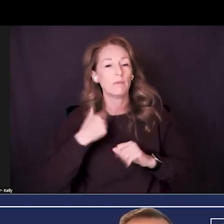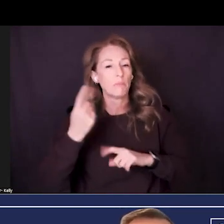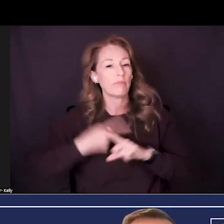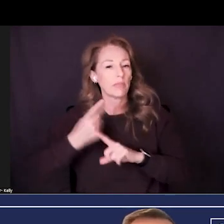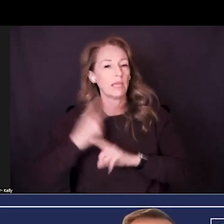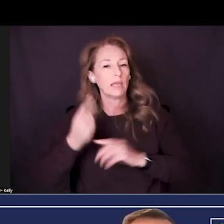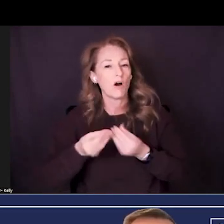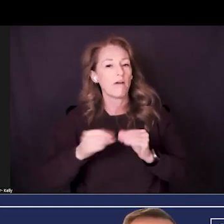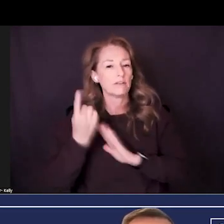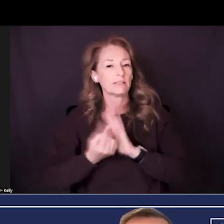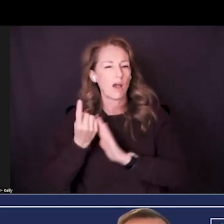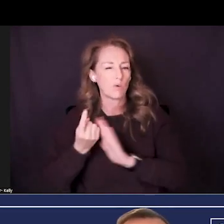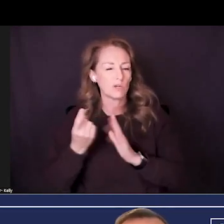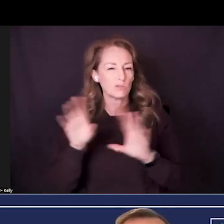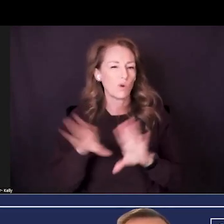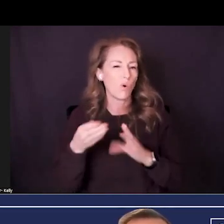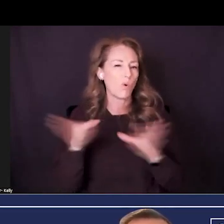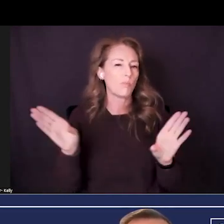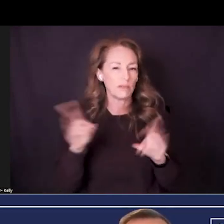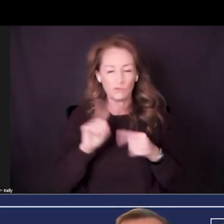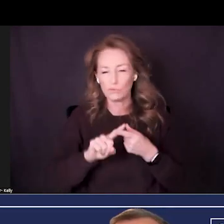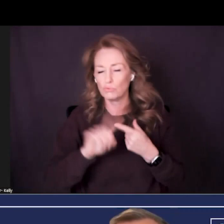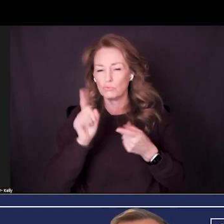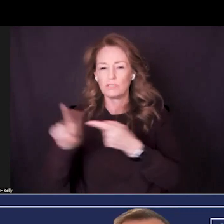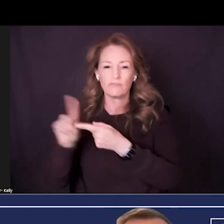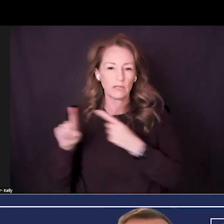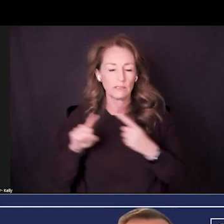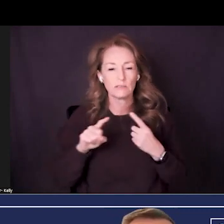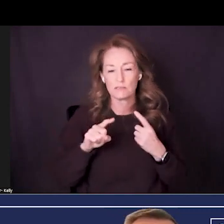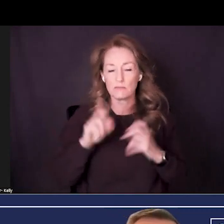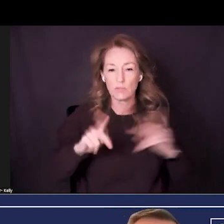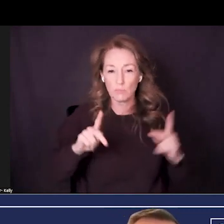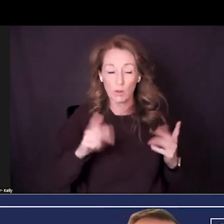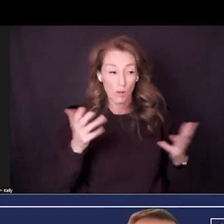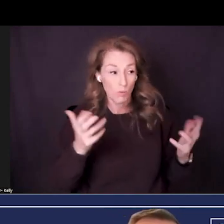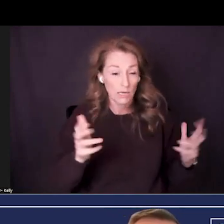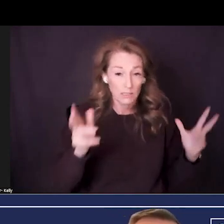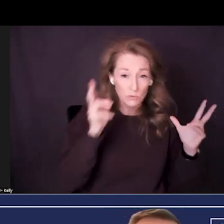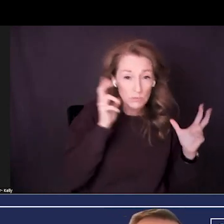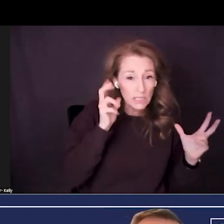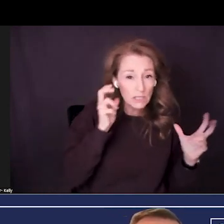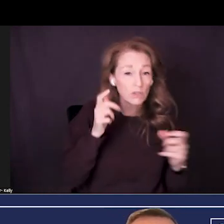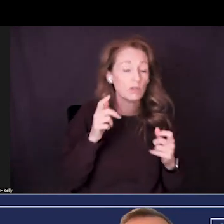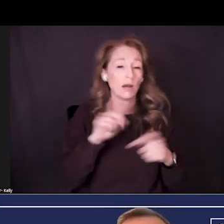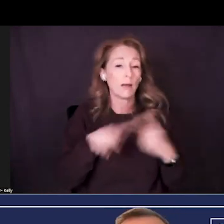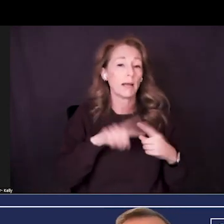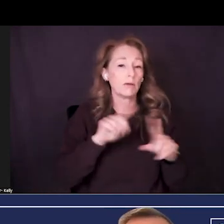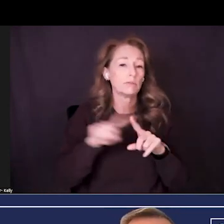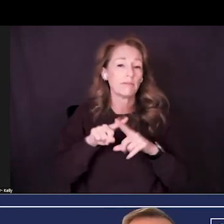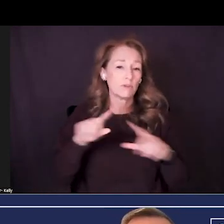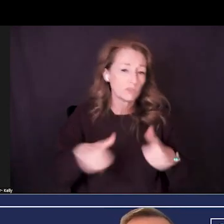range of audiences, really in part to hear from people about what some of the challenges and needs